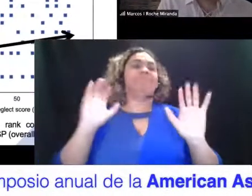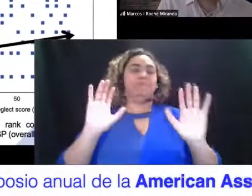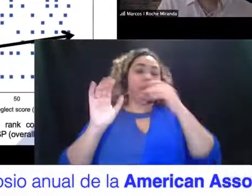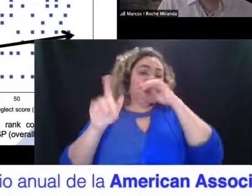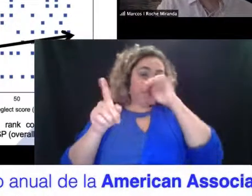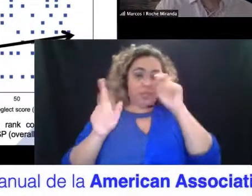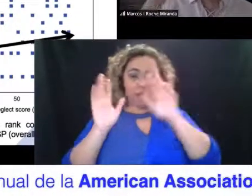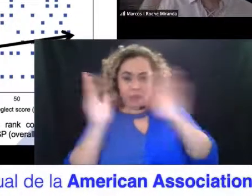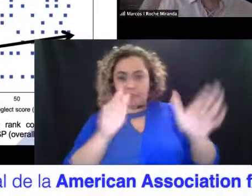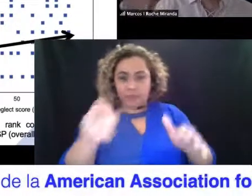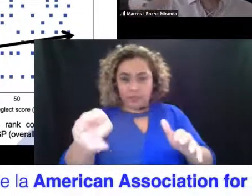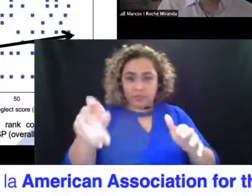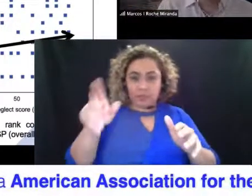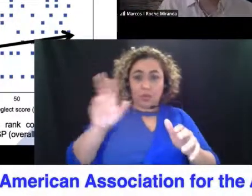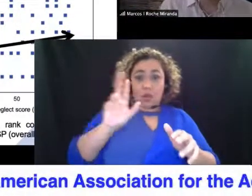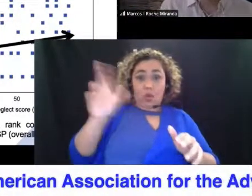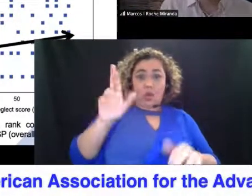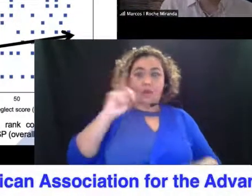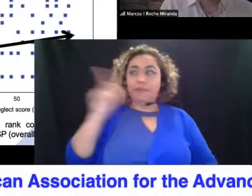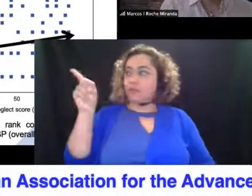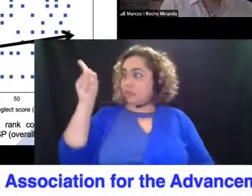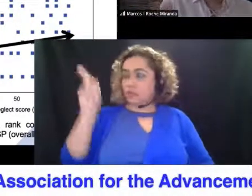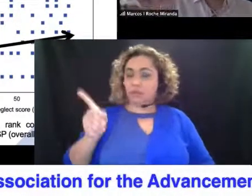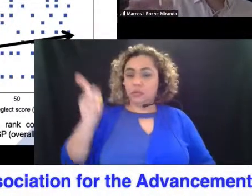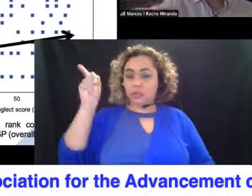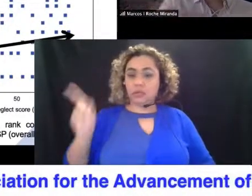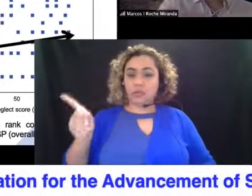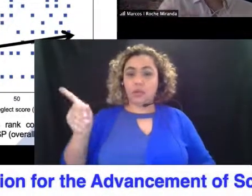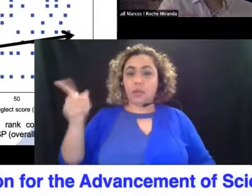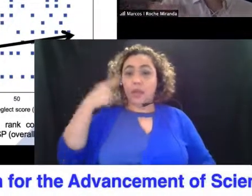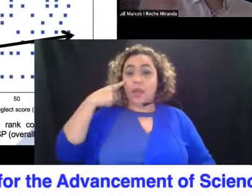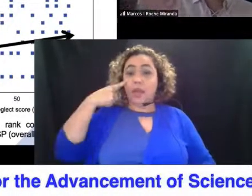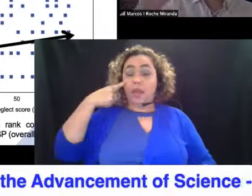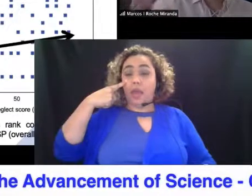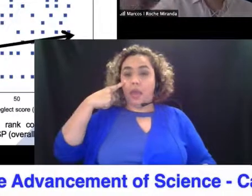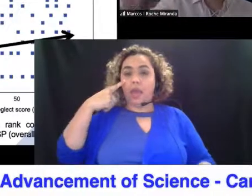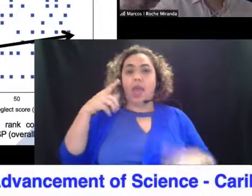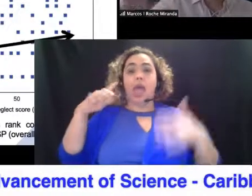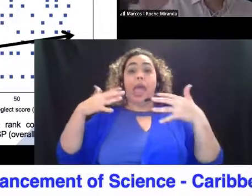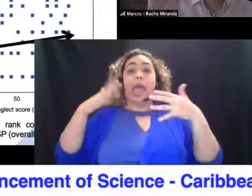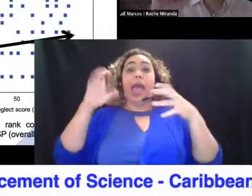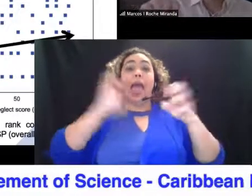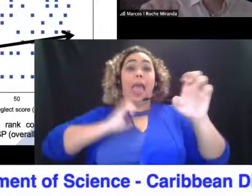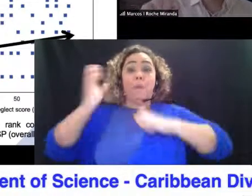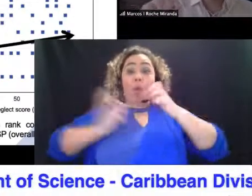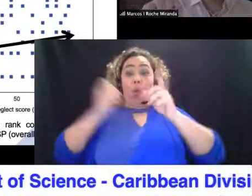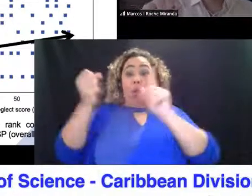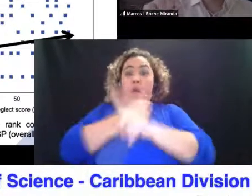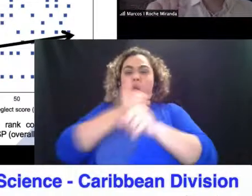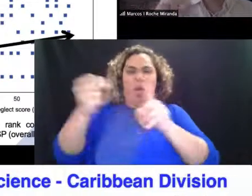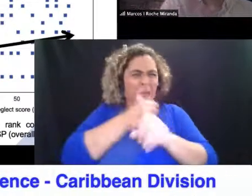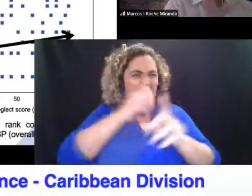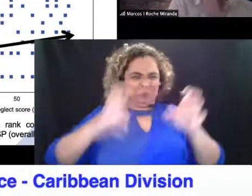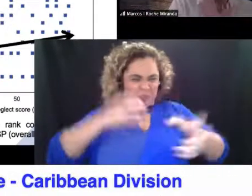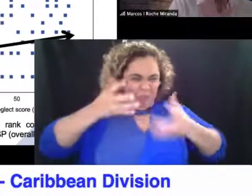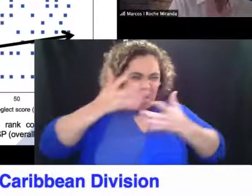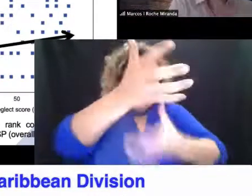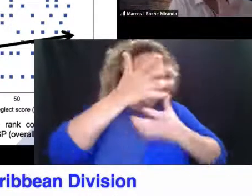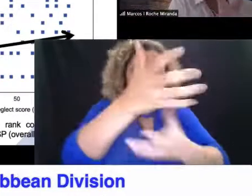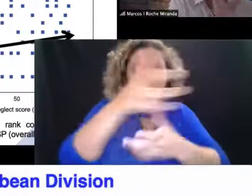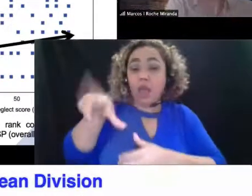to the graphs on the right, we see that as the scores of the emotional abuse and emotional neglect components of the